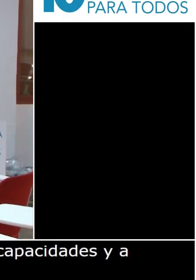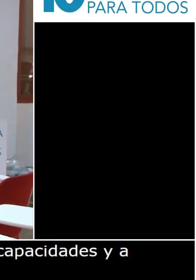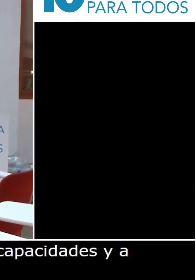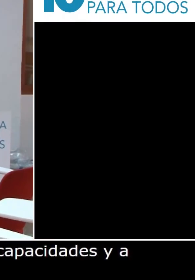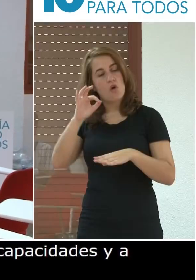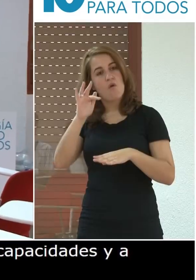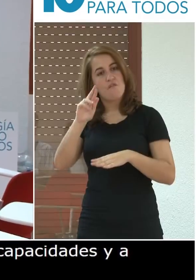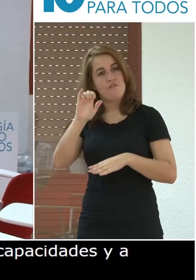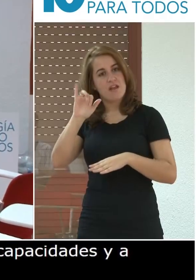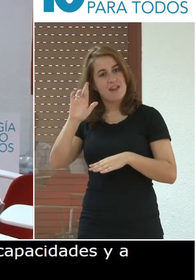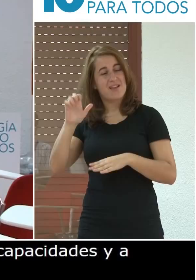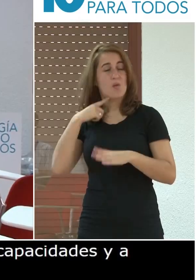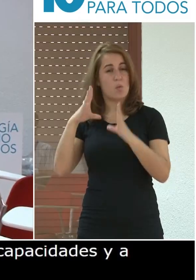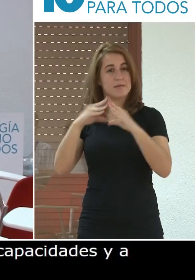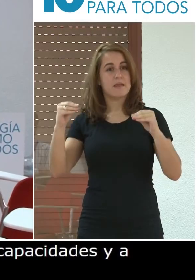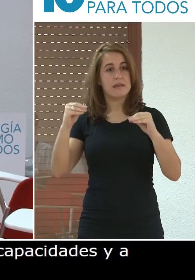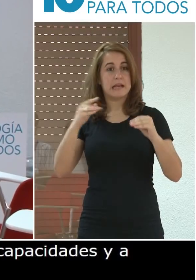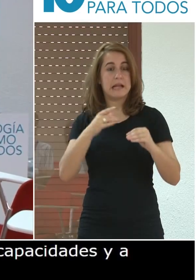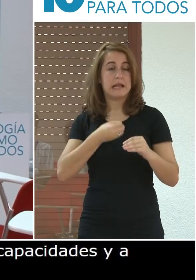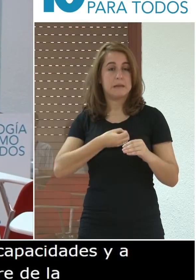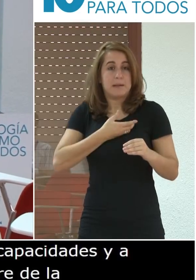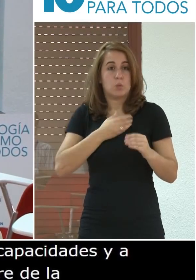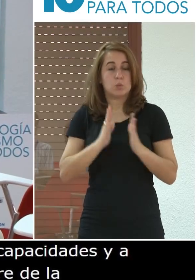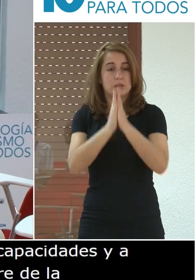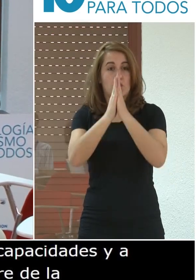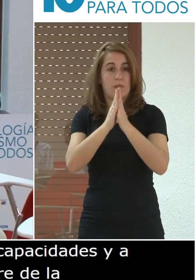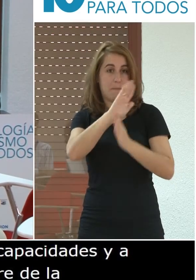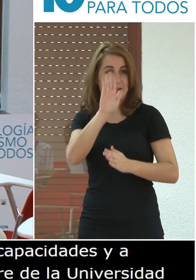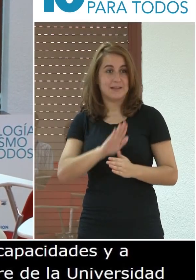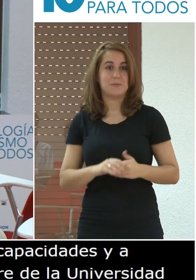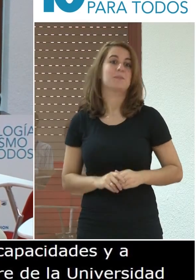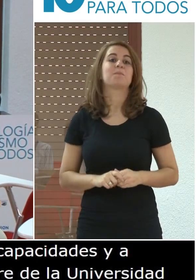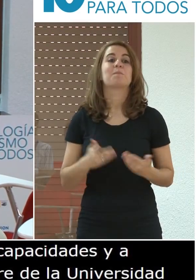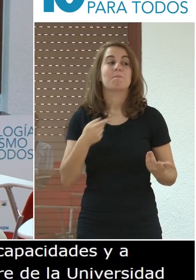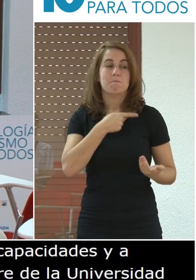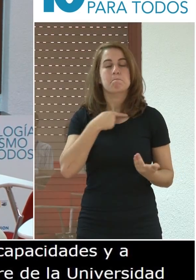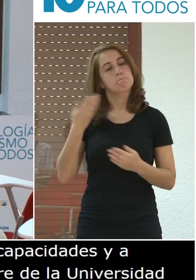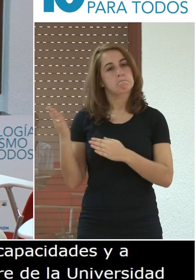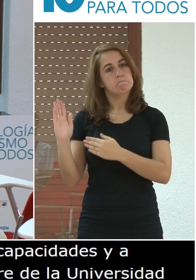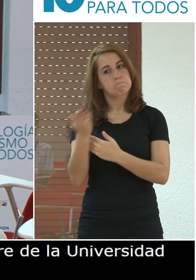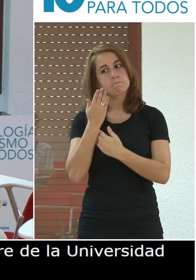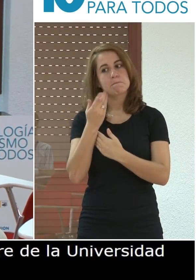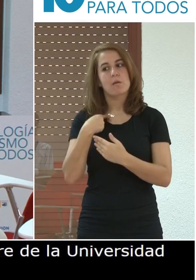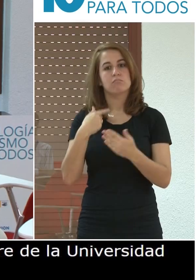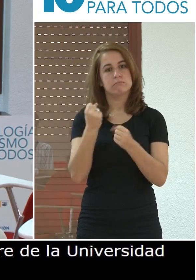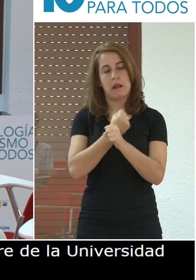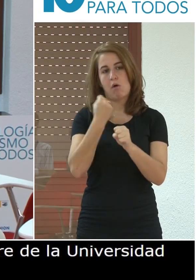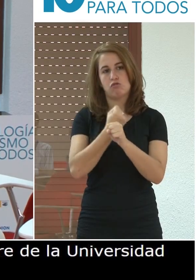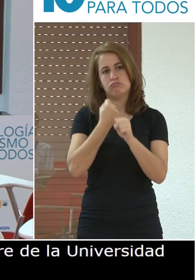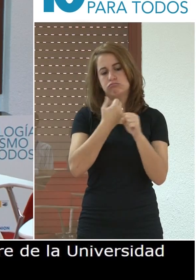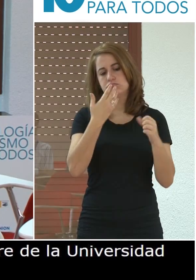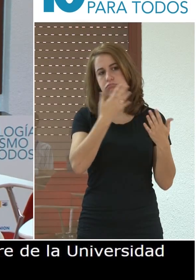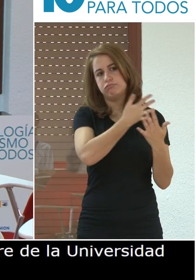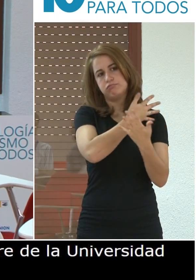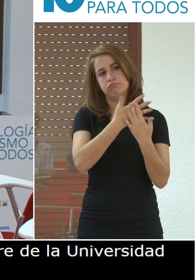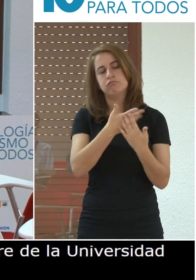Teodino Freire from the University Espírito Santo of Brazil, will present a